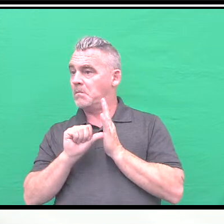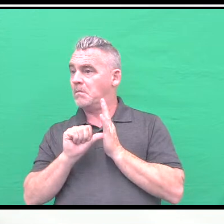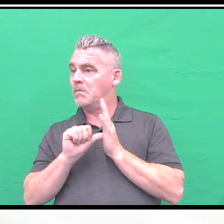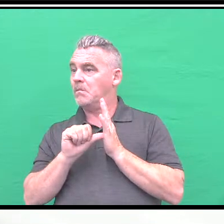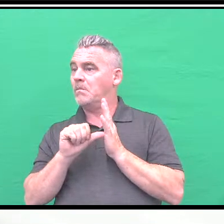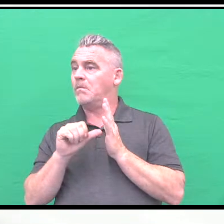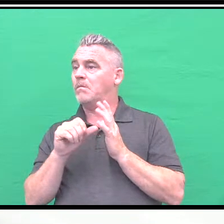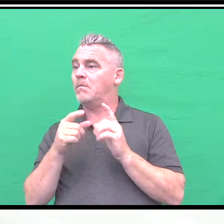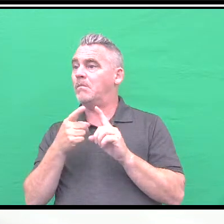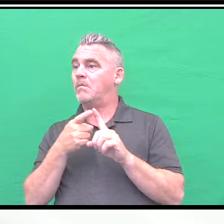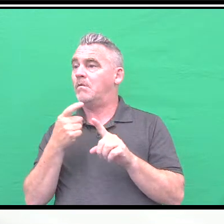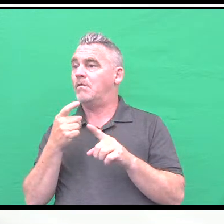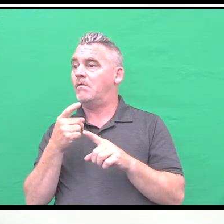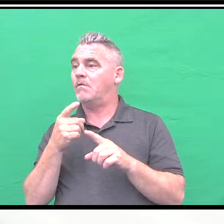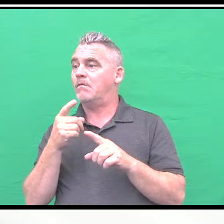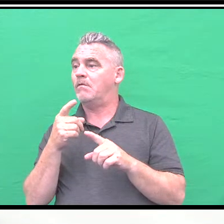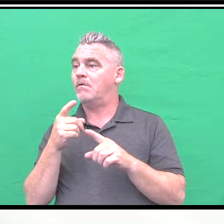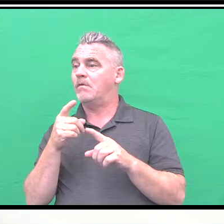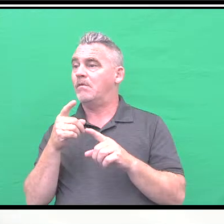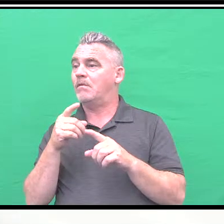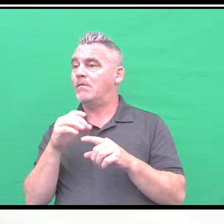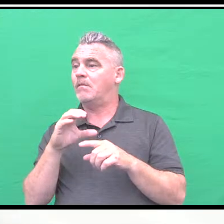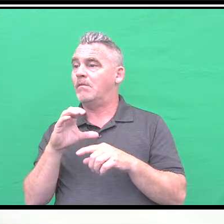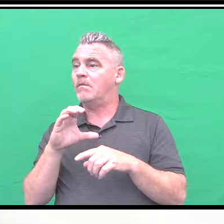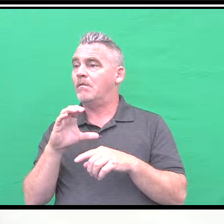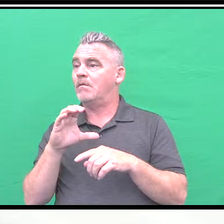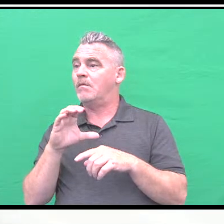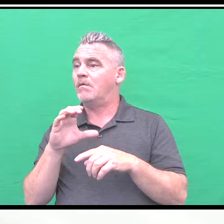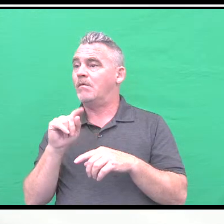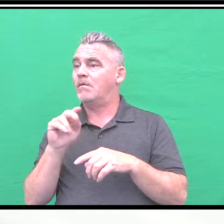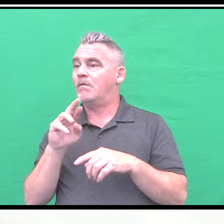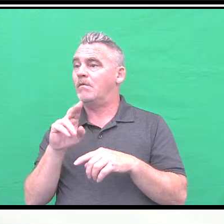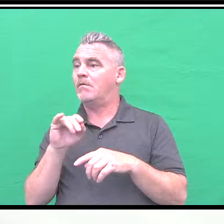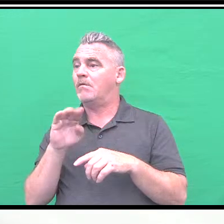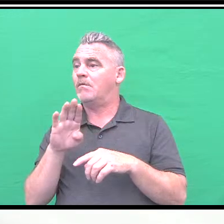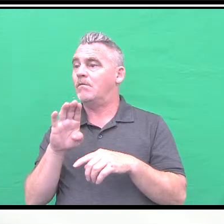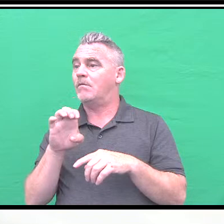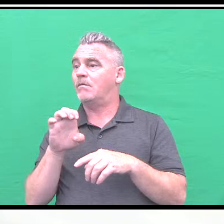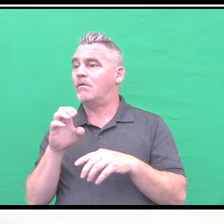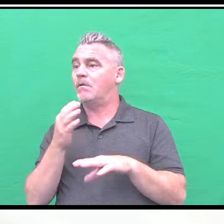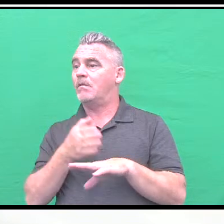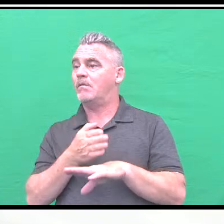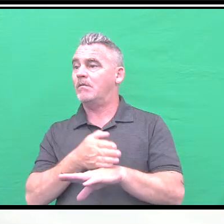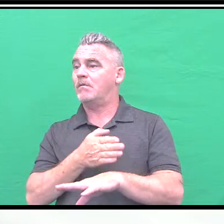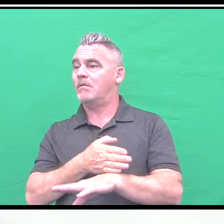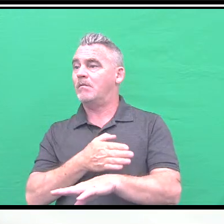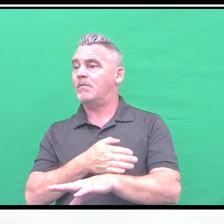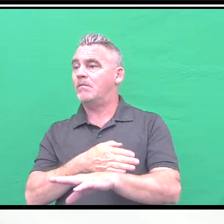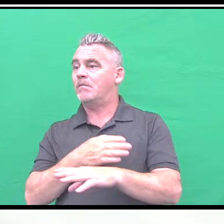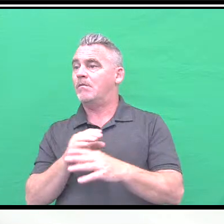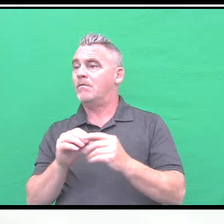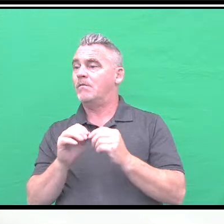Caliente Cahuira tribal bird singers. It was a good detail from the